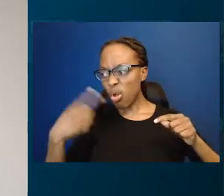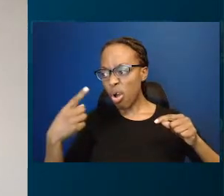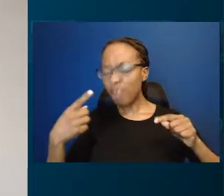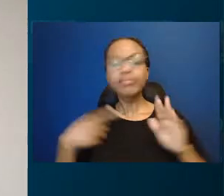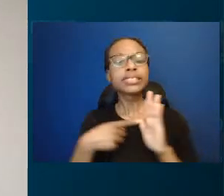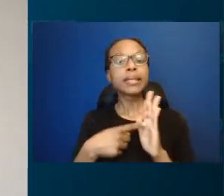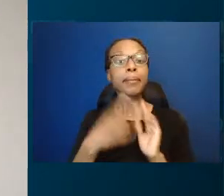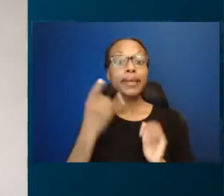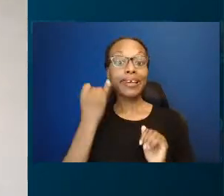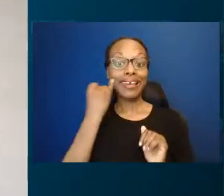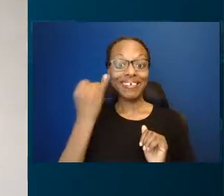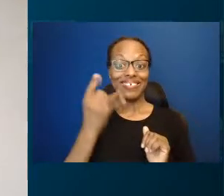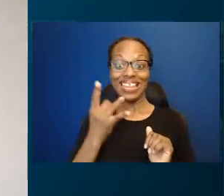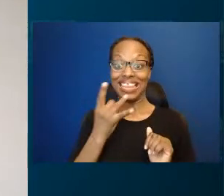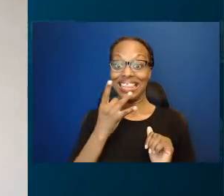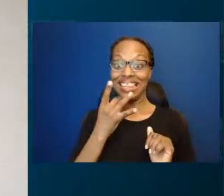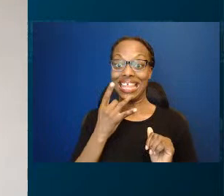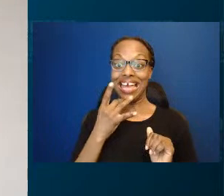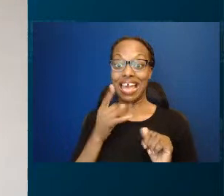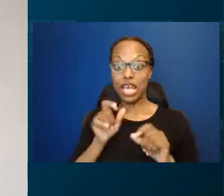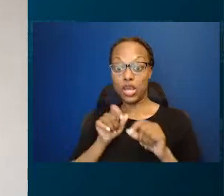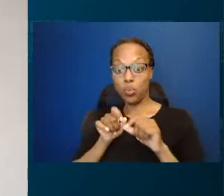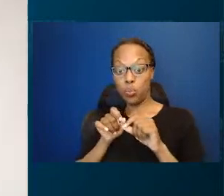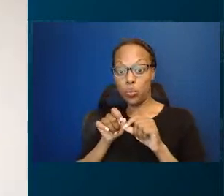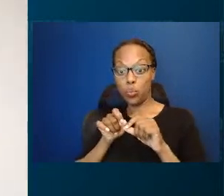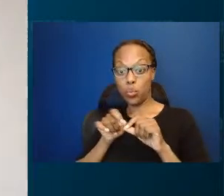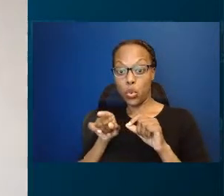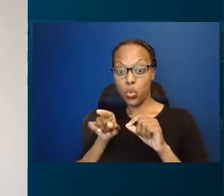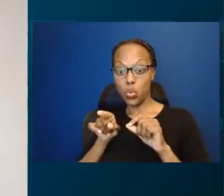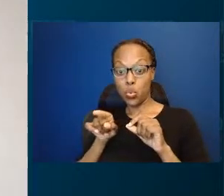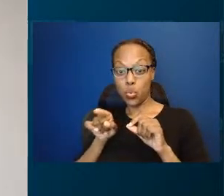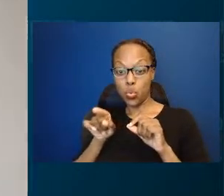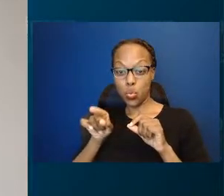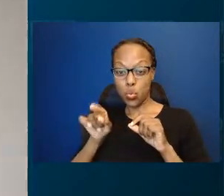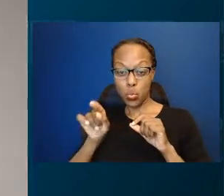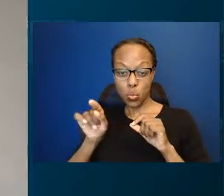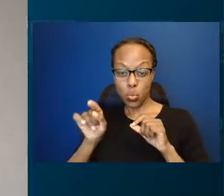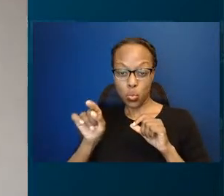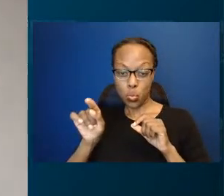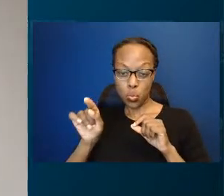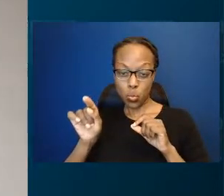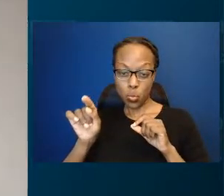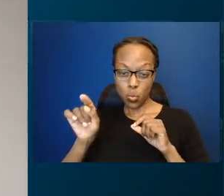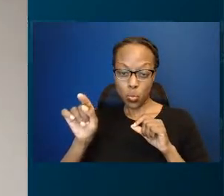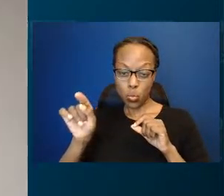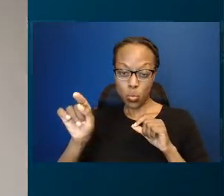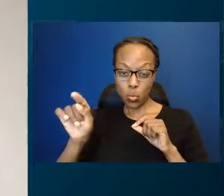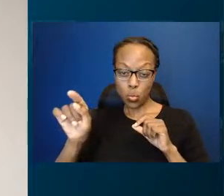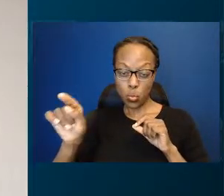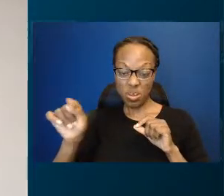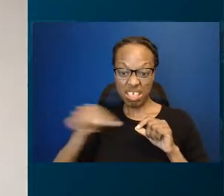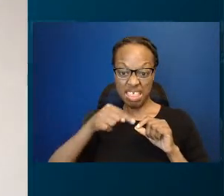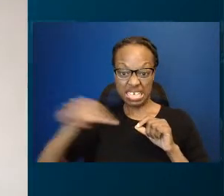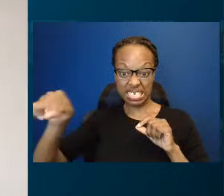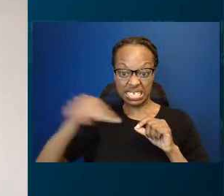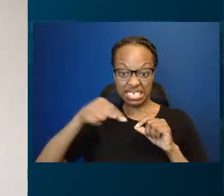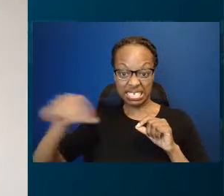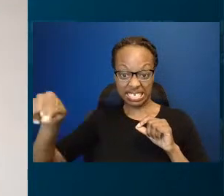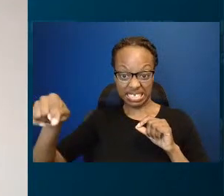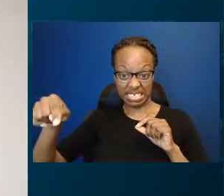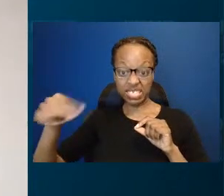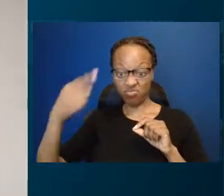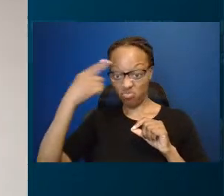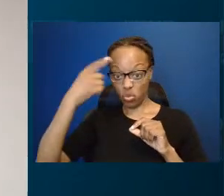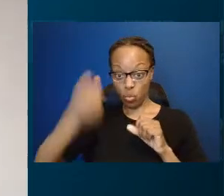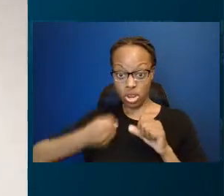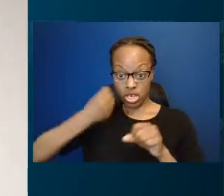if you were leaving somewhere and traveling really far, the distance that you did in a year